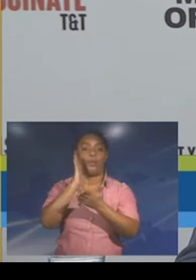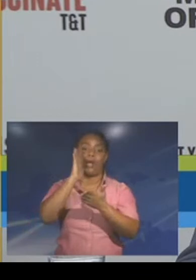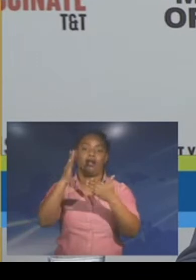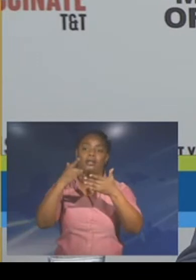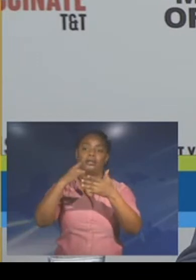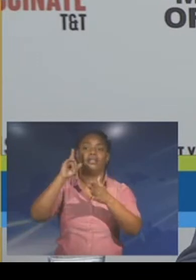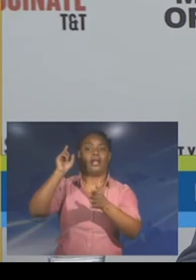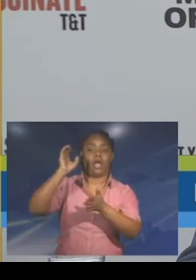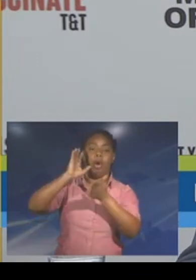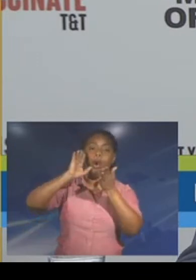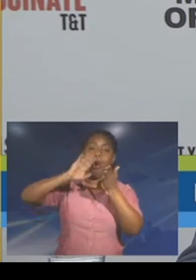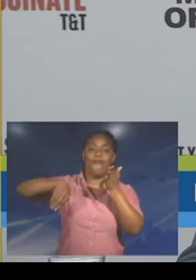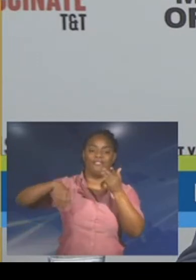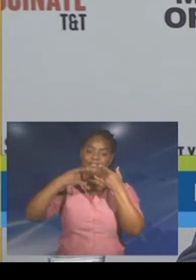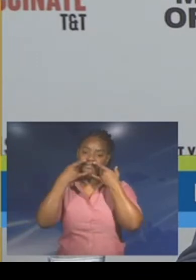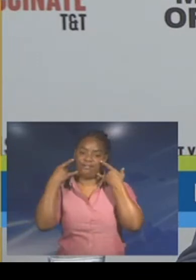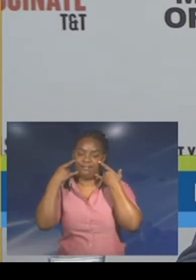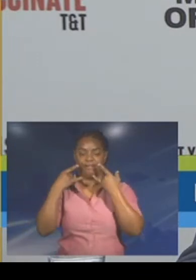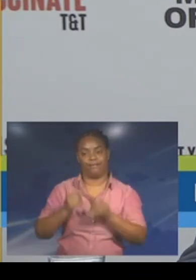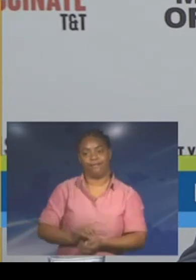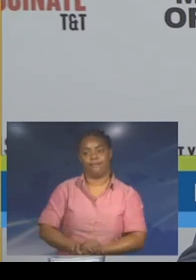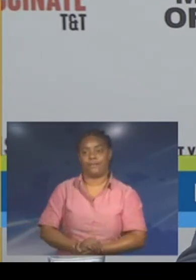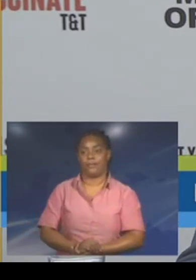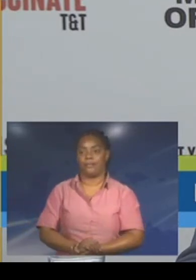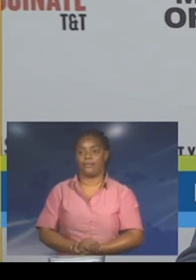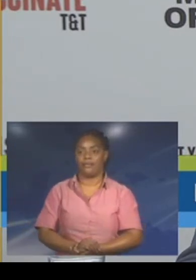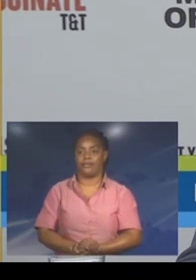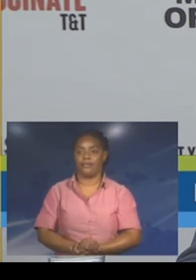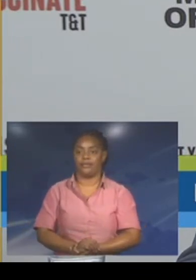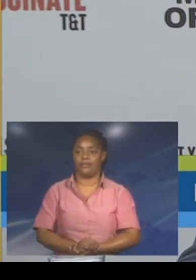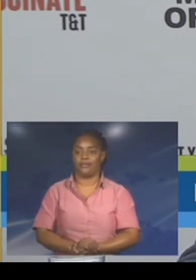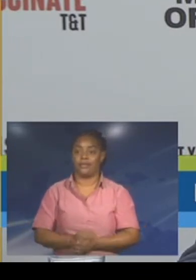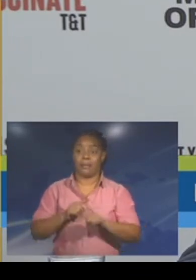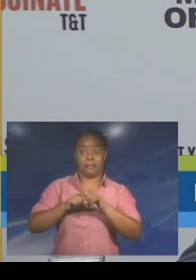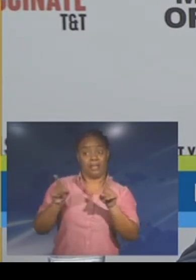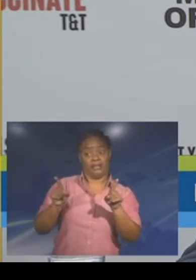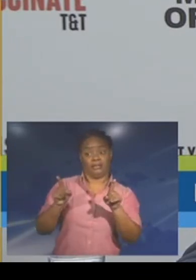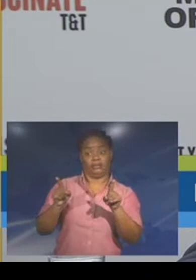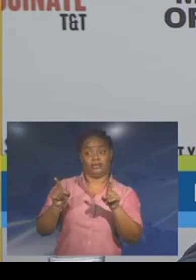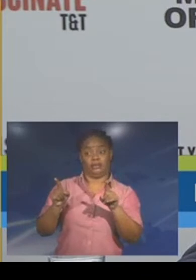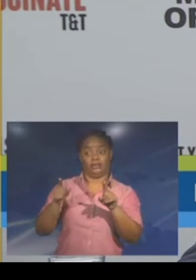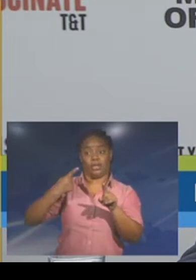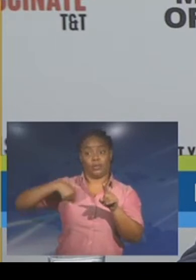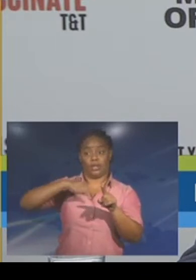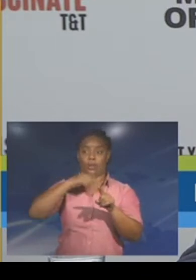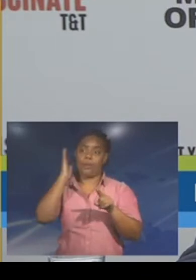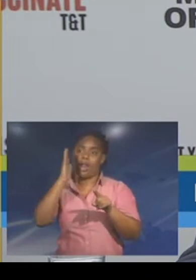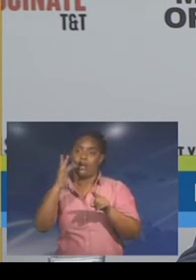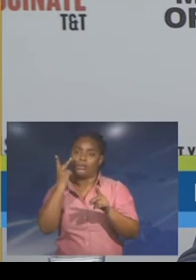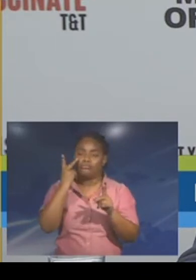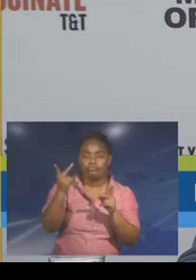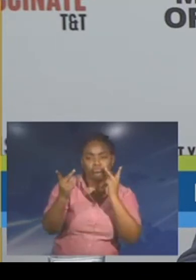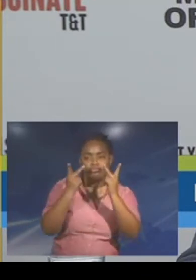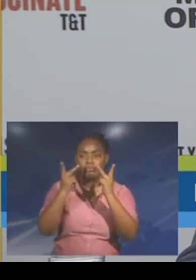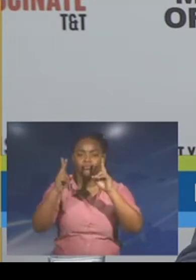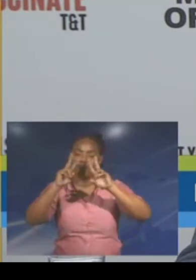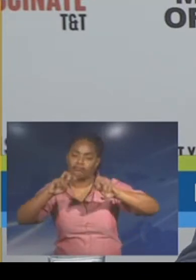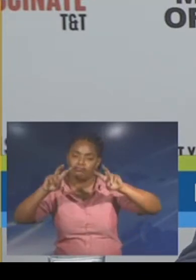However, we are going to be doing a risk-based recommendation